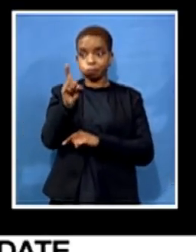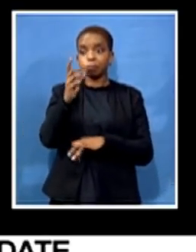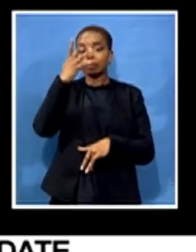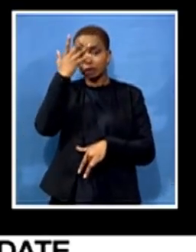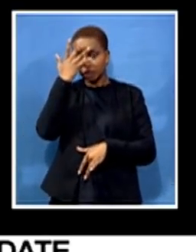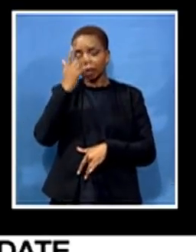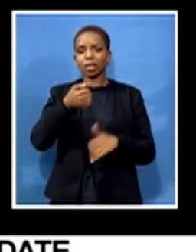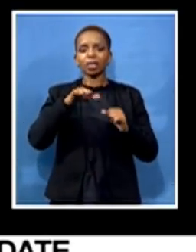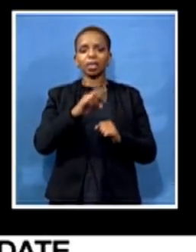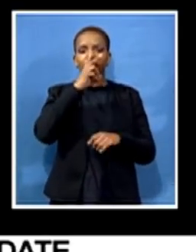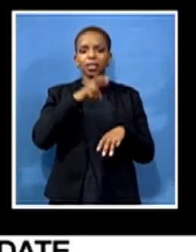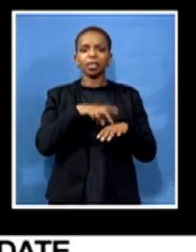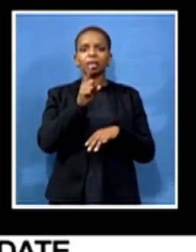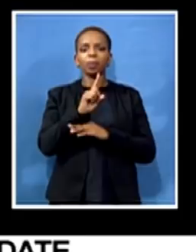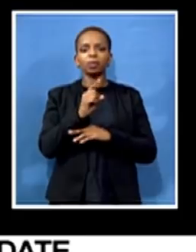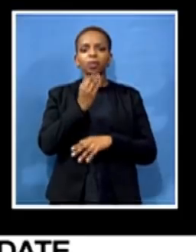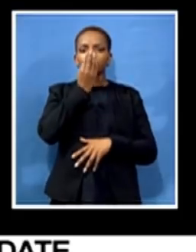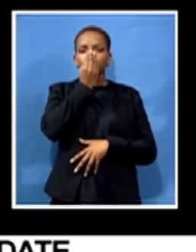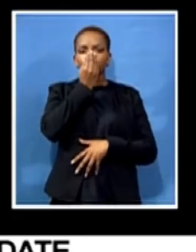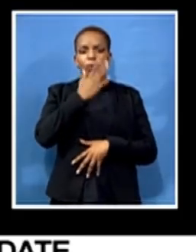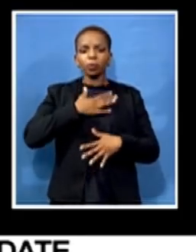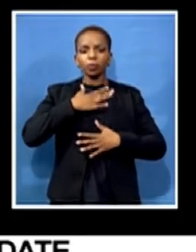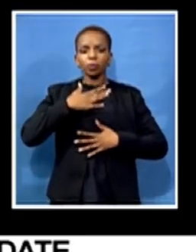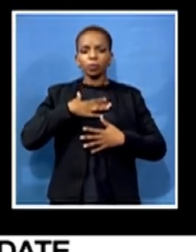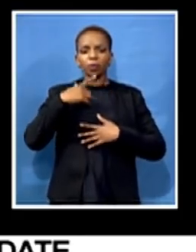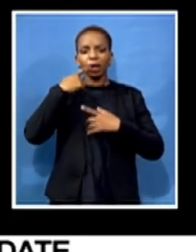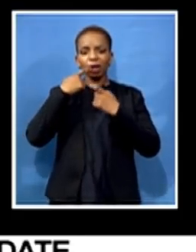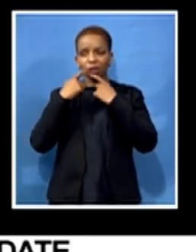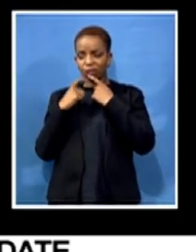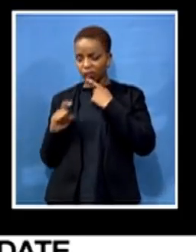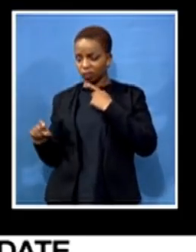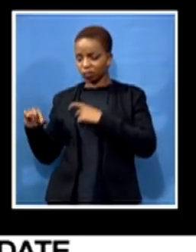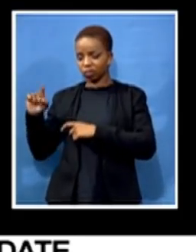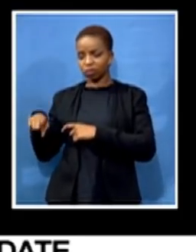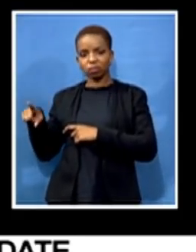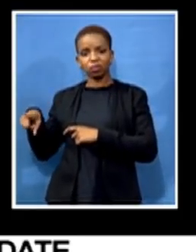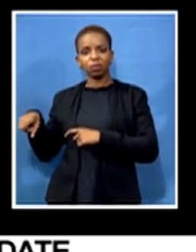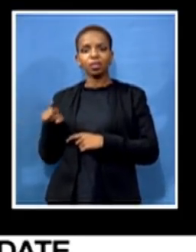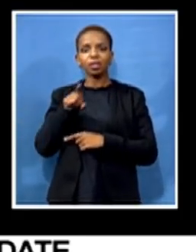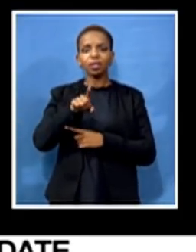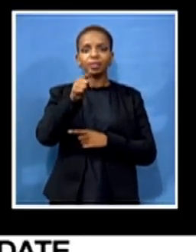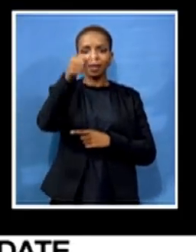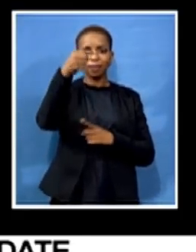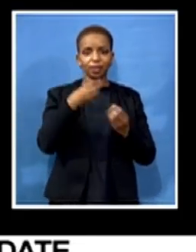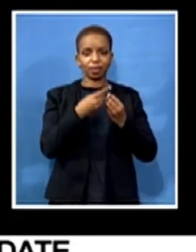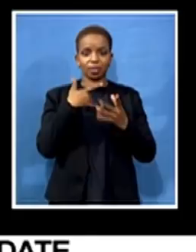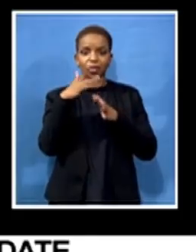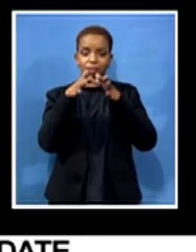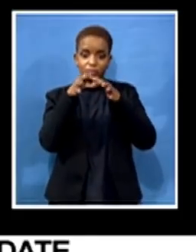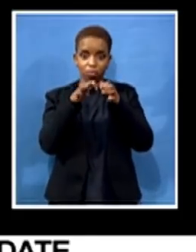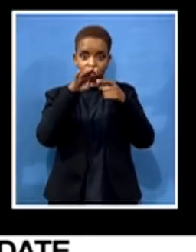ventilation. That's the first thing I will say. But secondly,